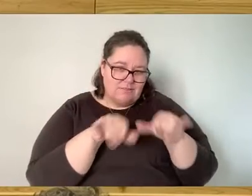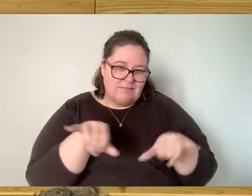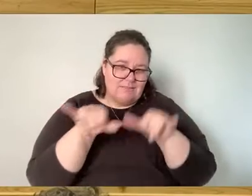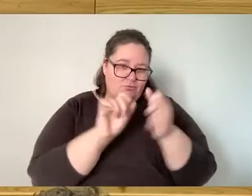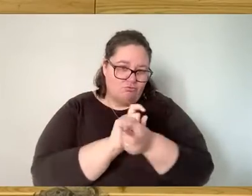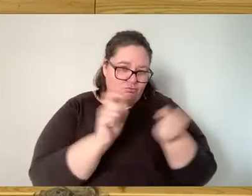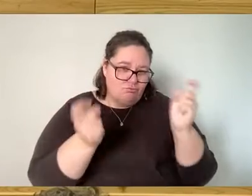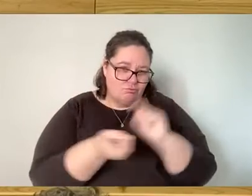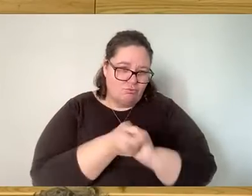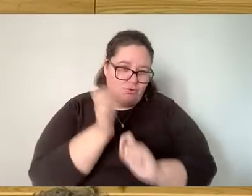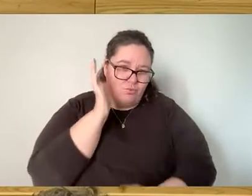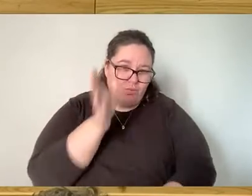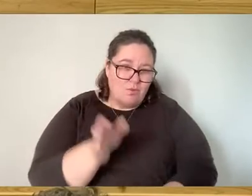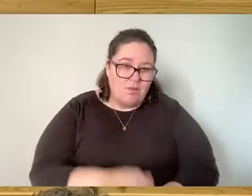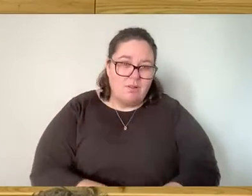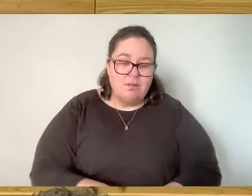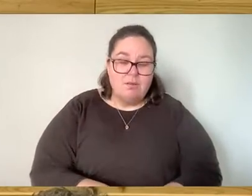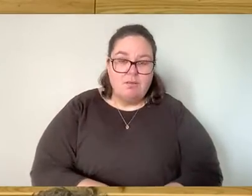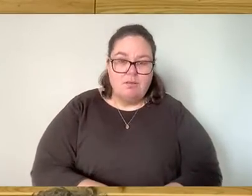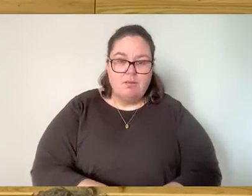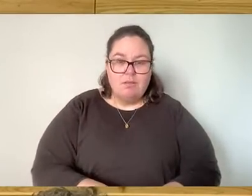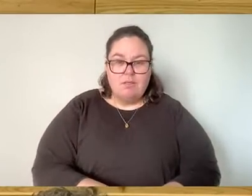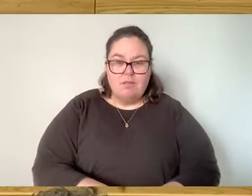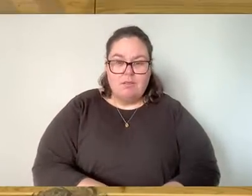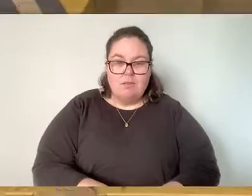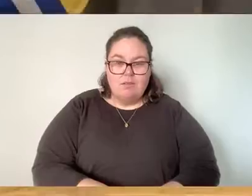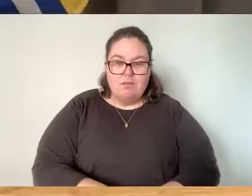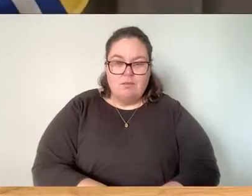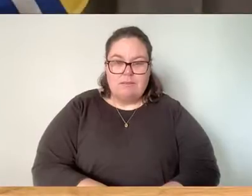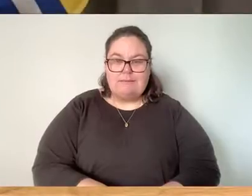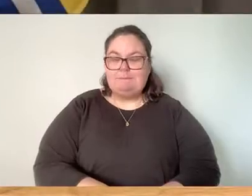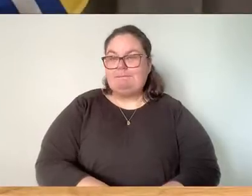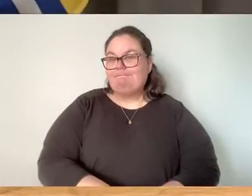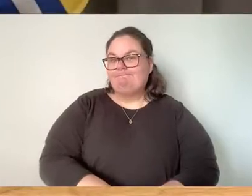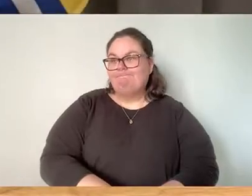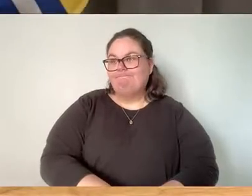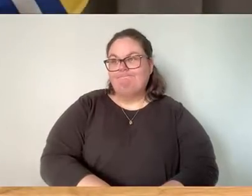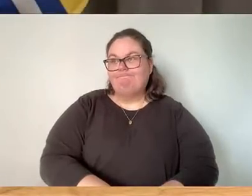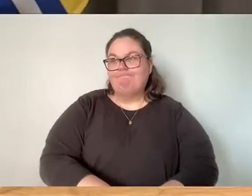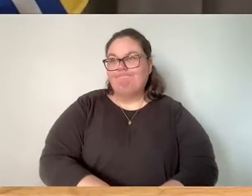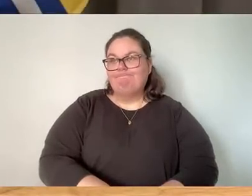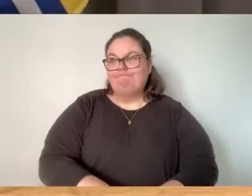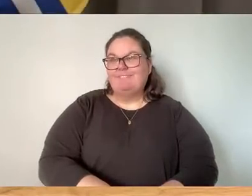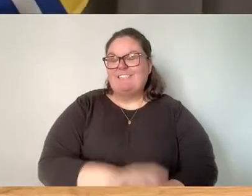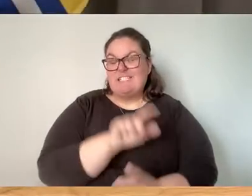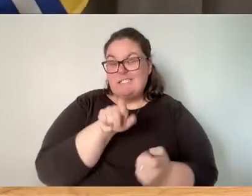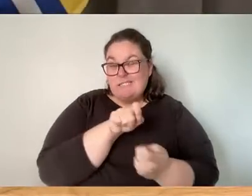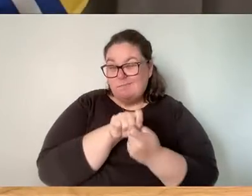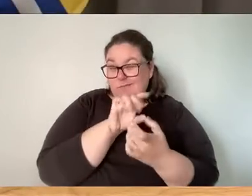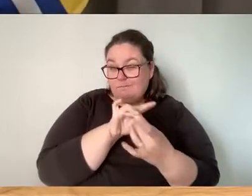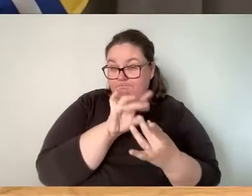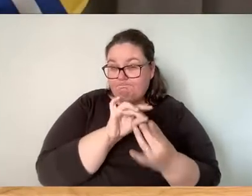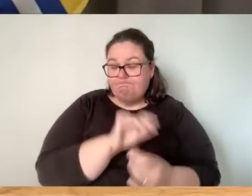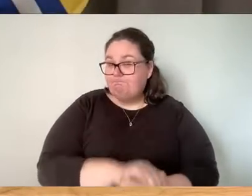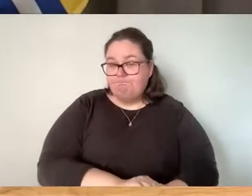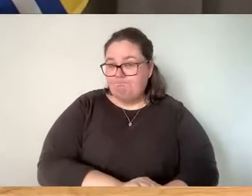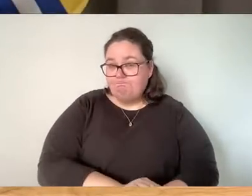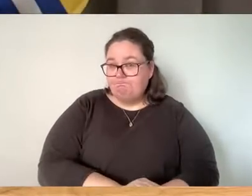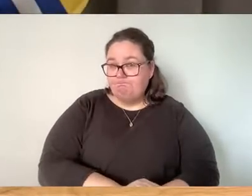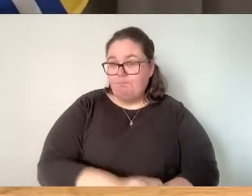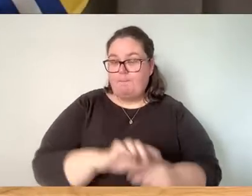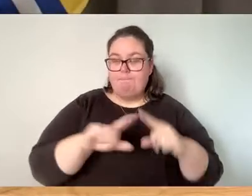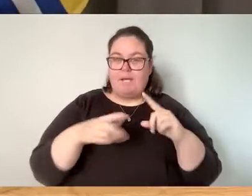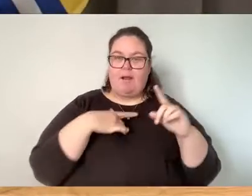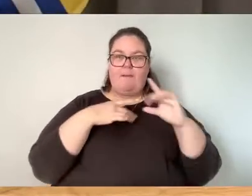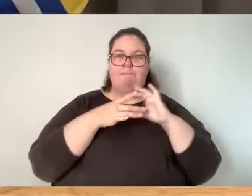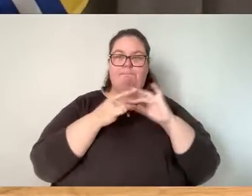housing units will be built? I don't have a specific comments about that, but as I indicated earlier, the